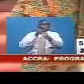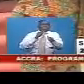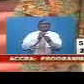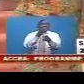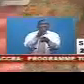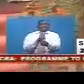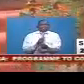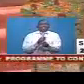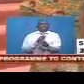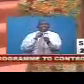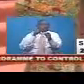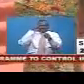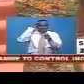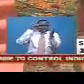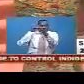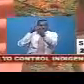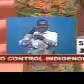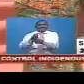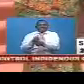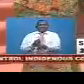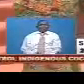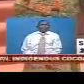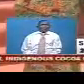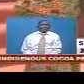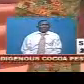teacher award was received by Mr. Josiah Ampia.